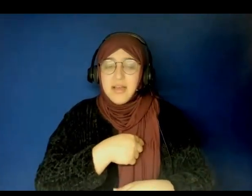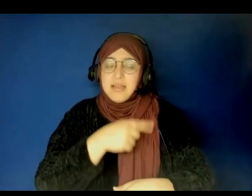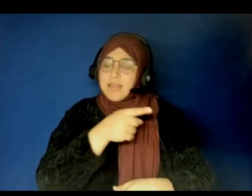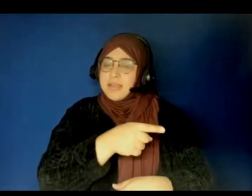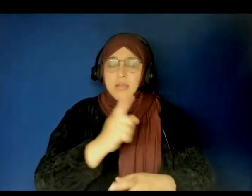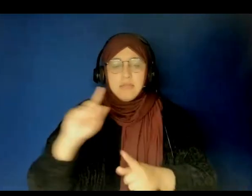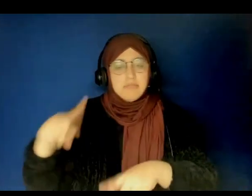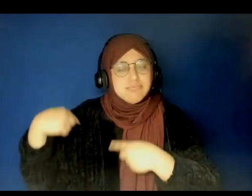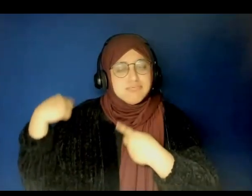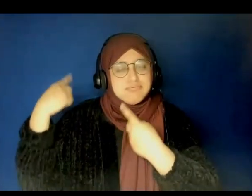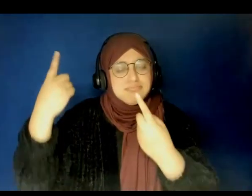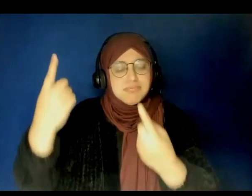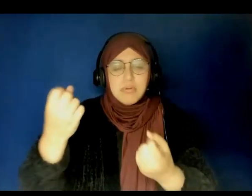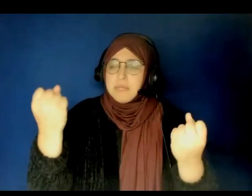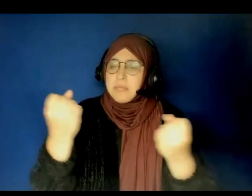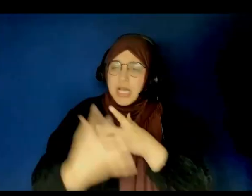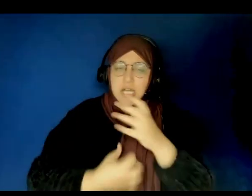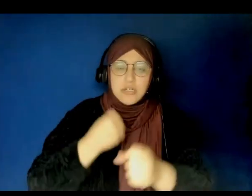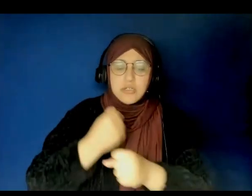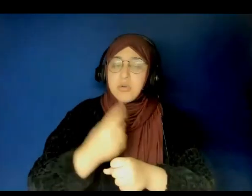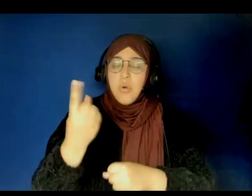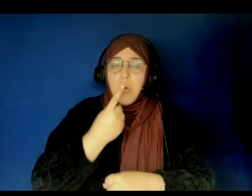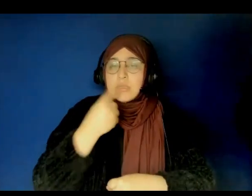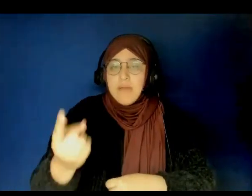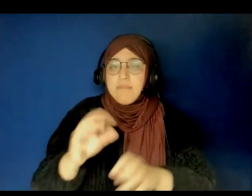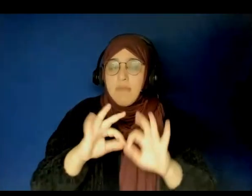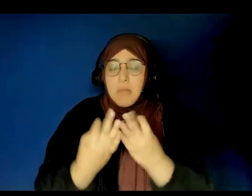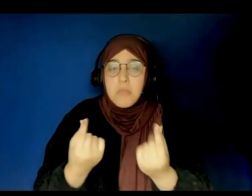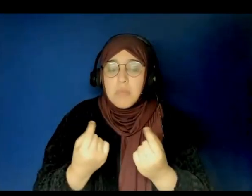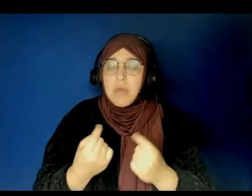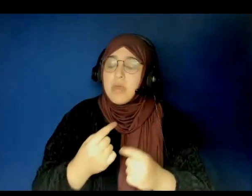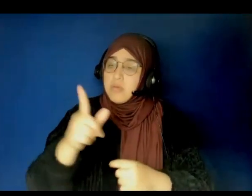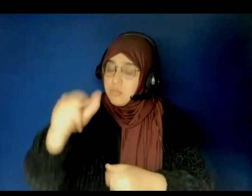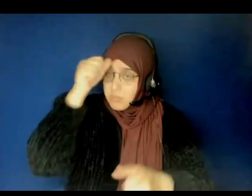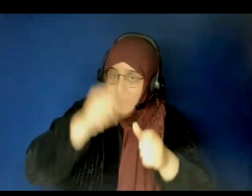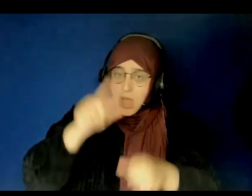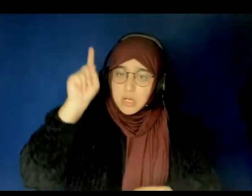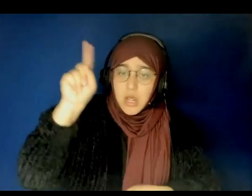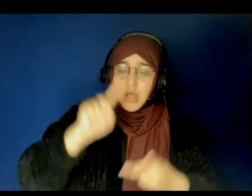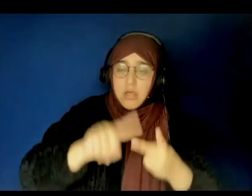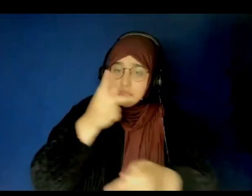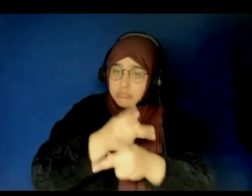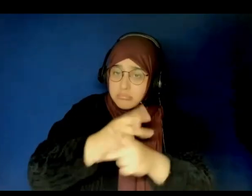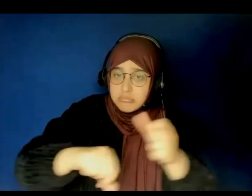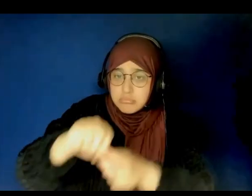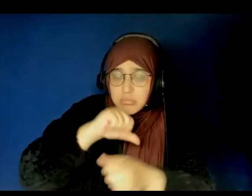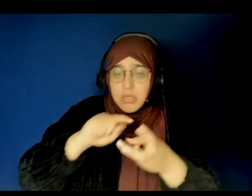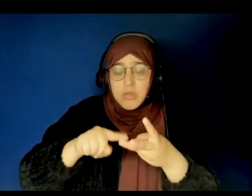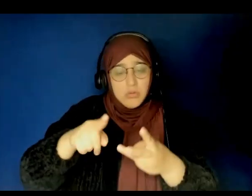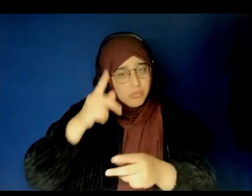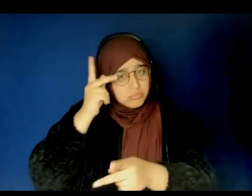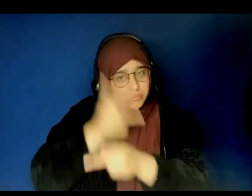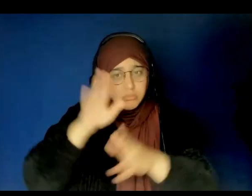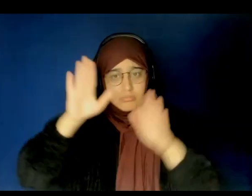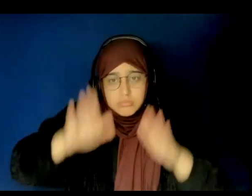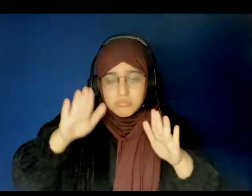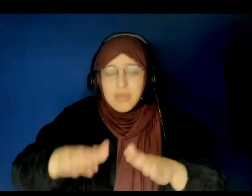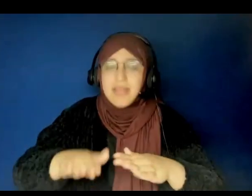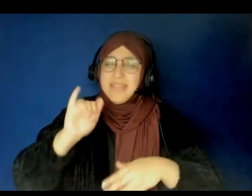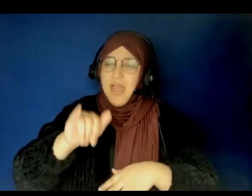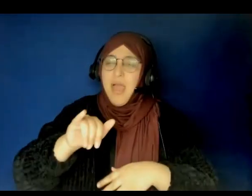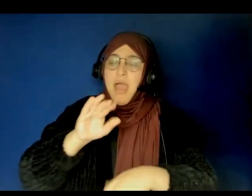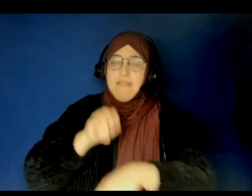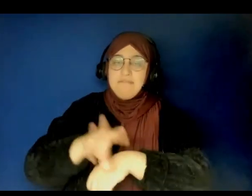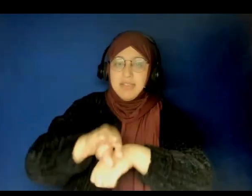members to remember Allah, to adhere to faith, to care for one another, to remain people of salah, and so on. There are a